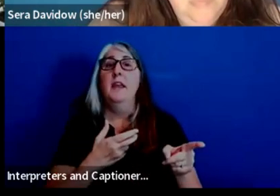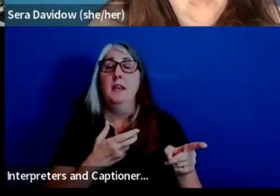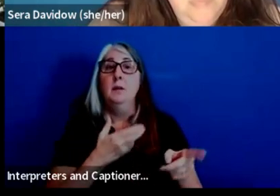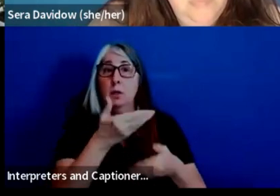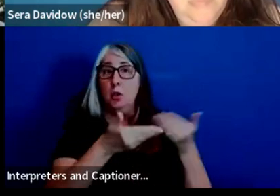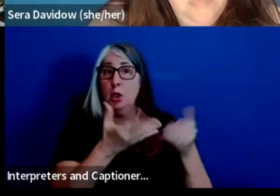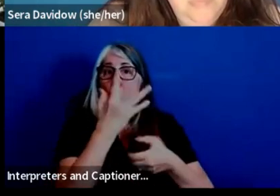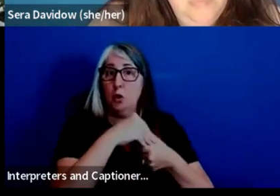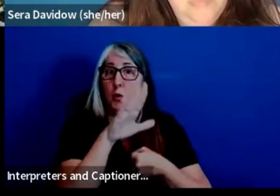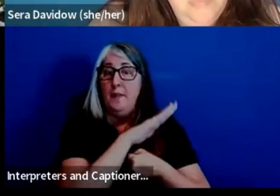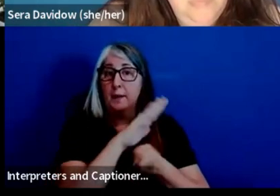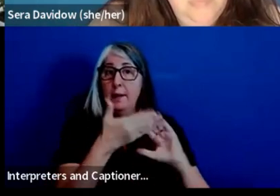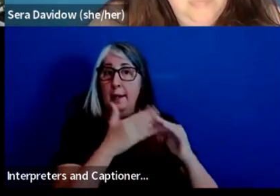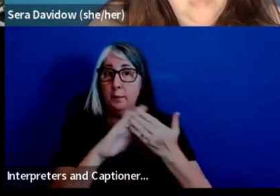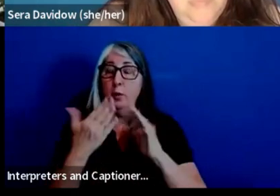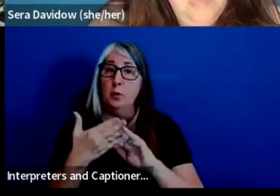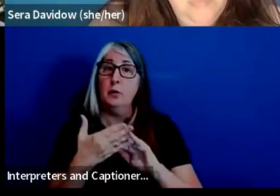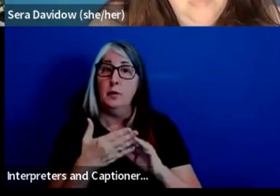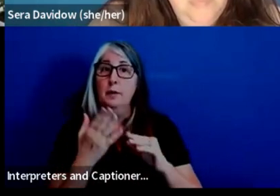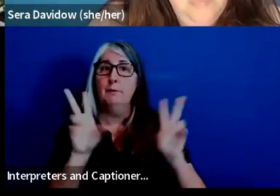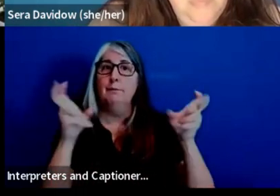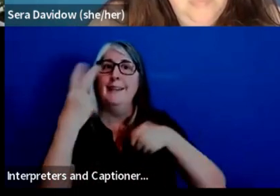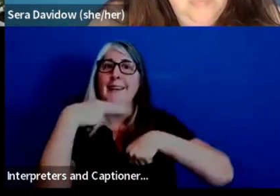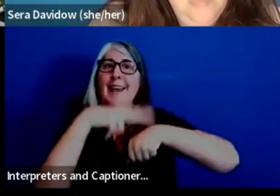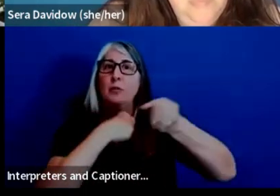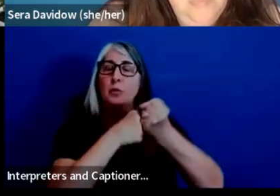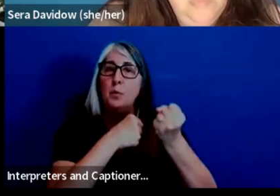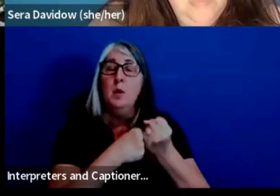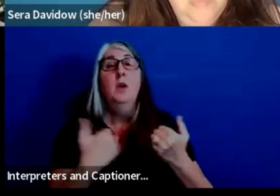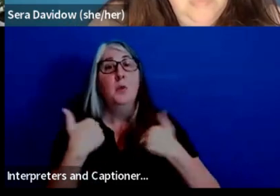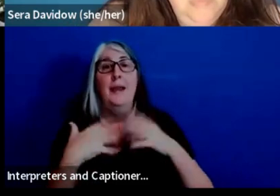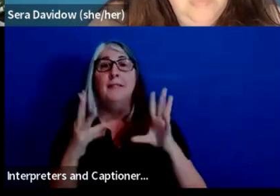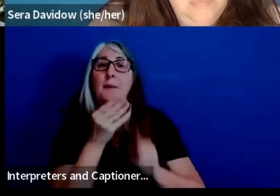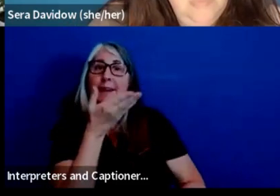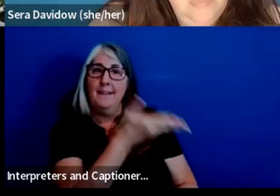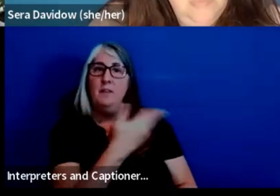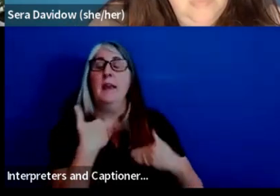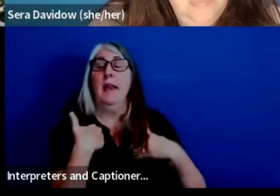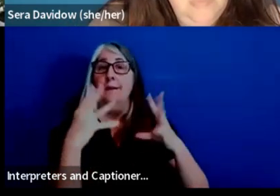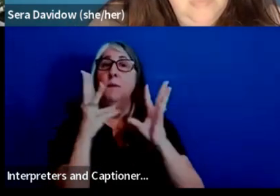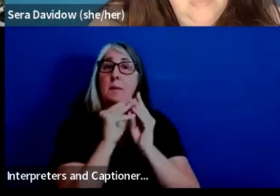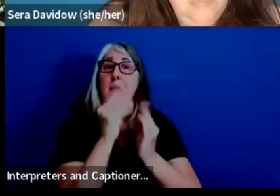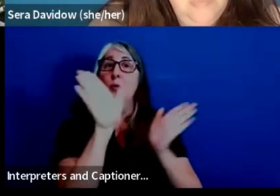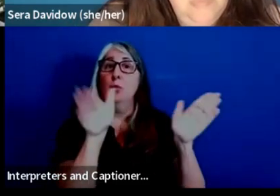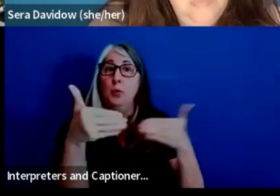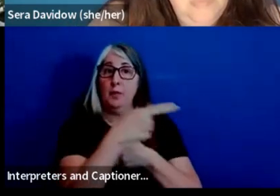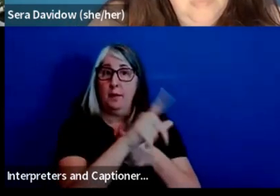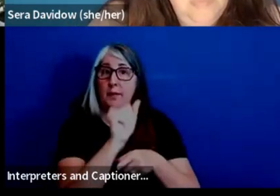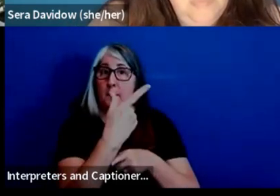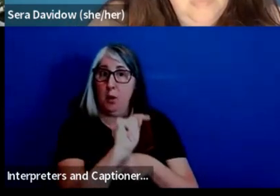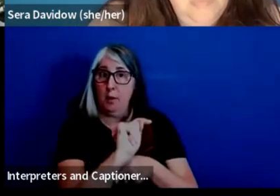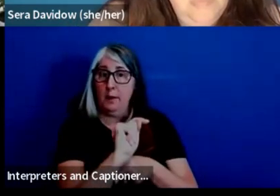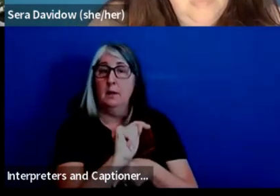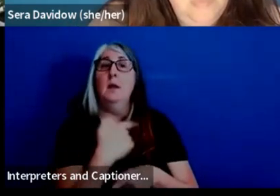supports within their community. We held the meeting in their community. There was a meeting room in this apartment complex, and we